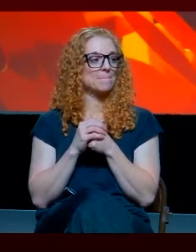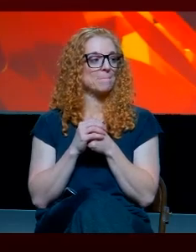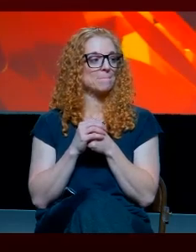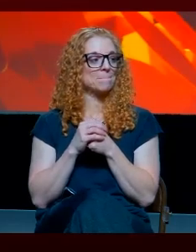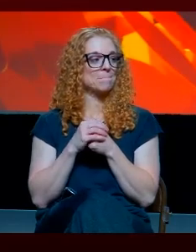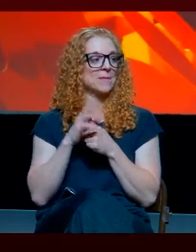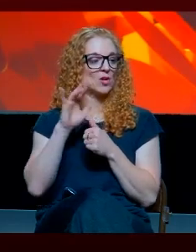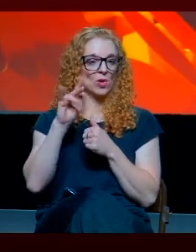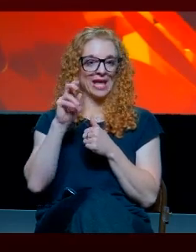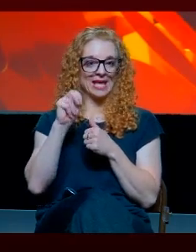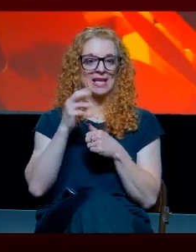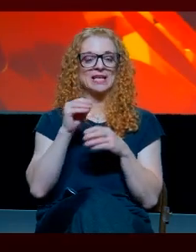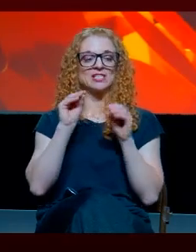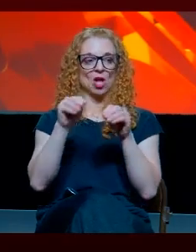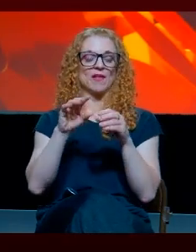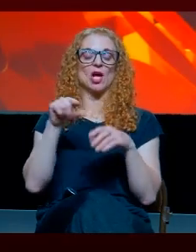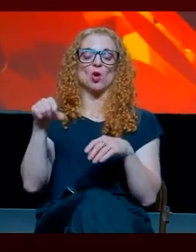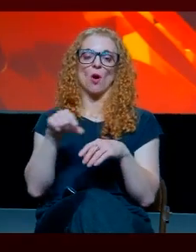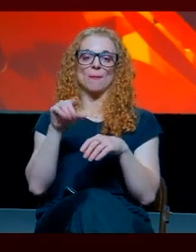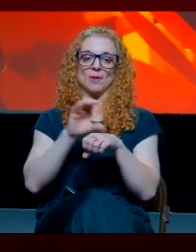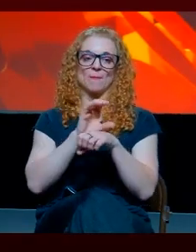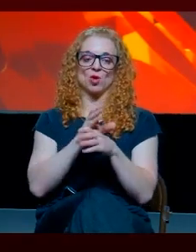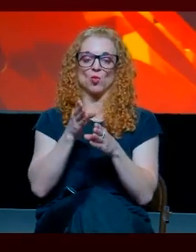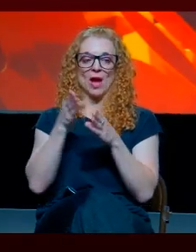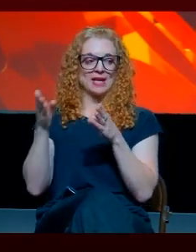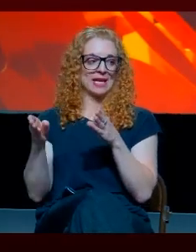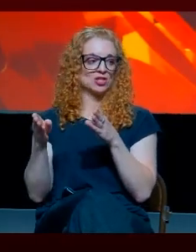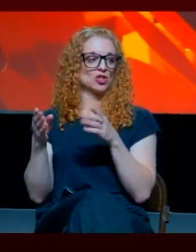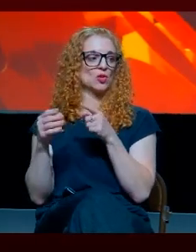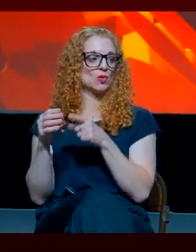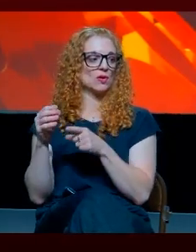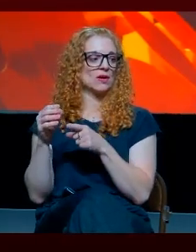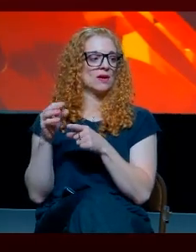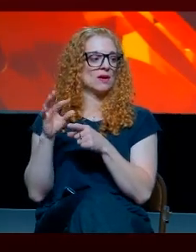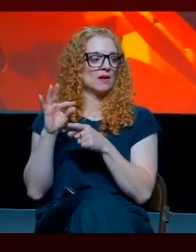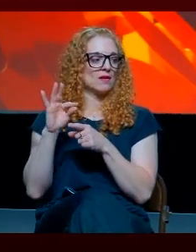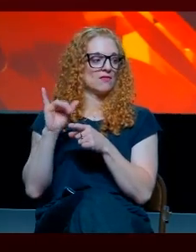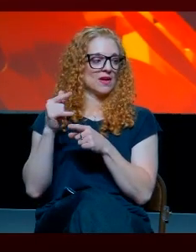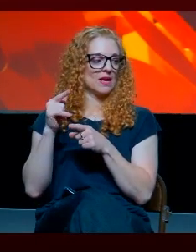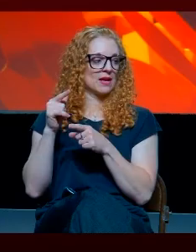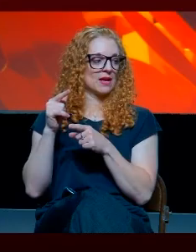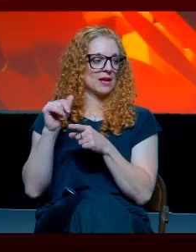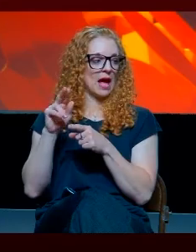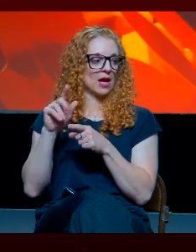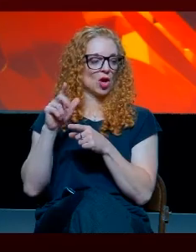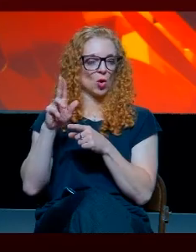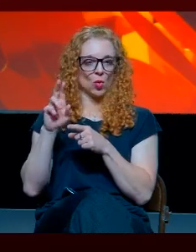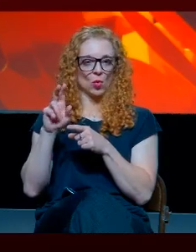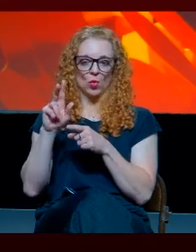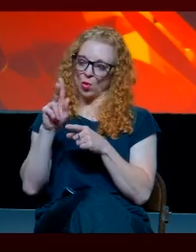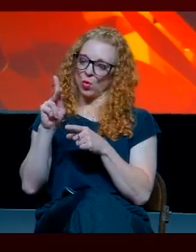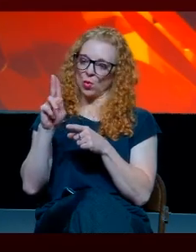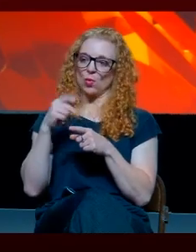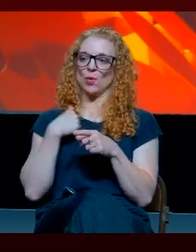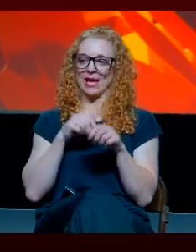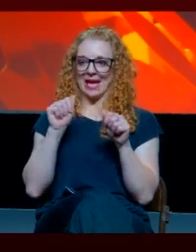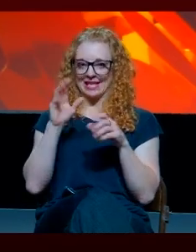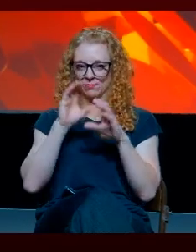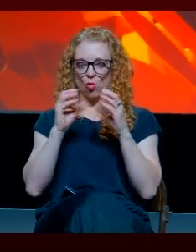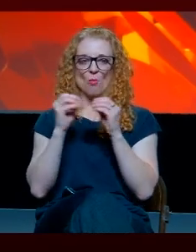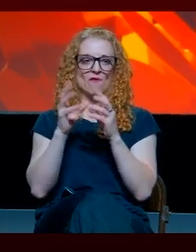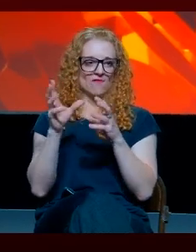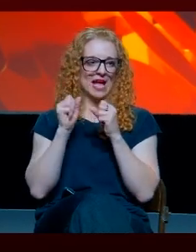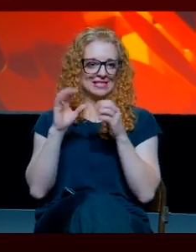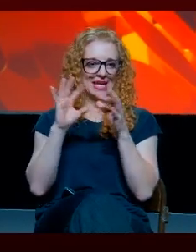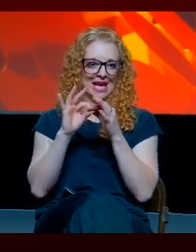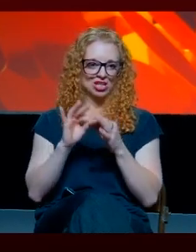and installing a quantum computer right next to Fugaku, so we can even explore even faster connections between the